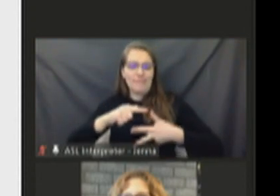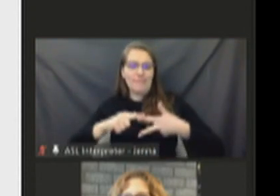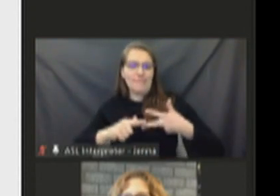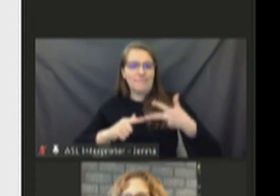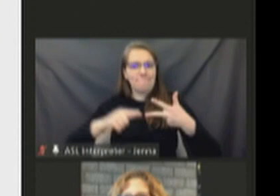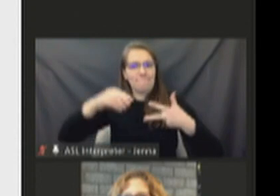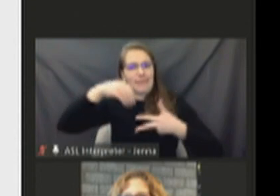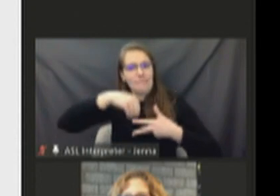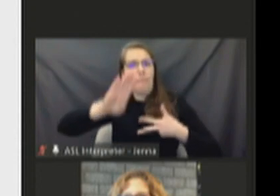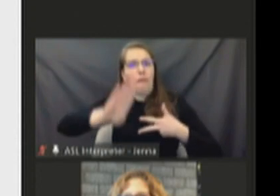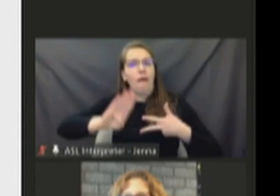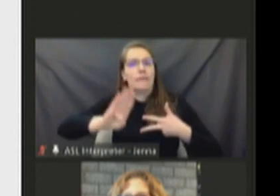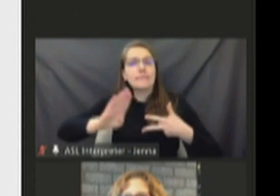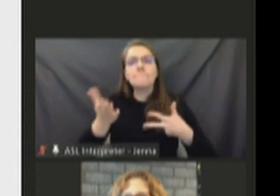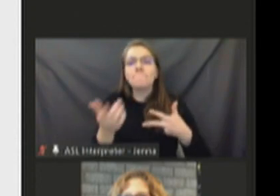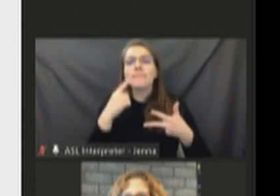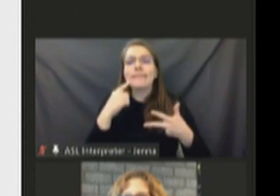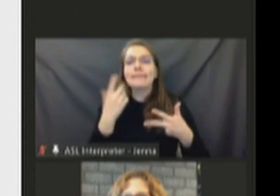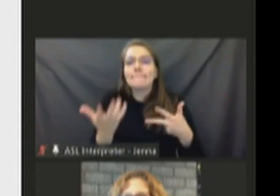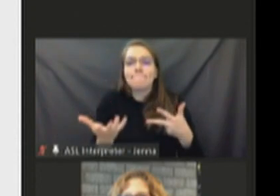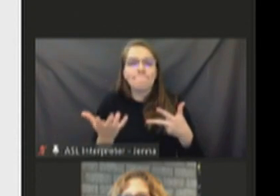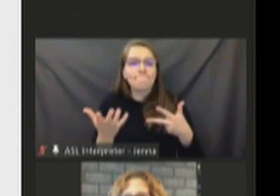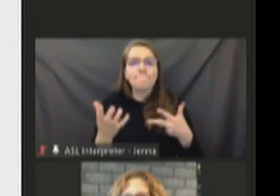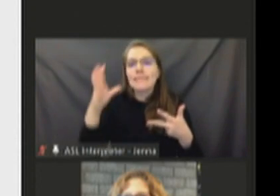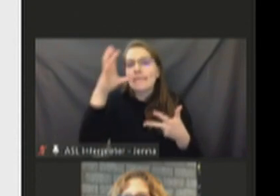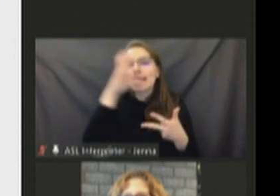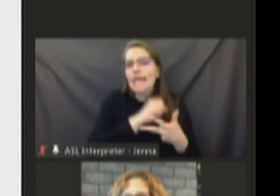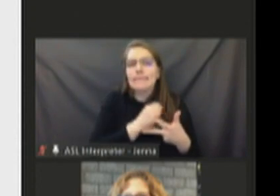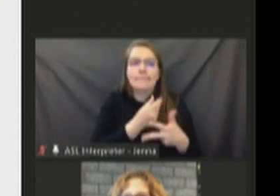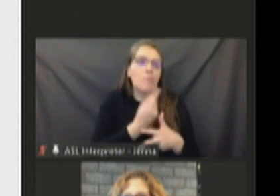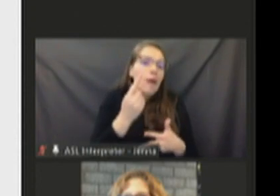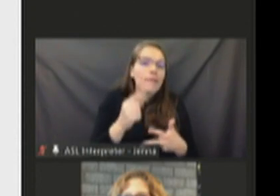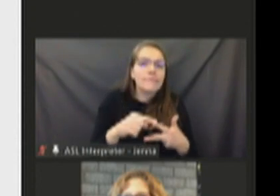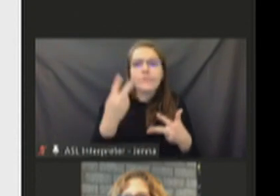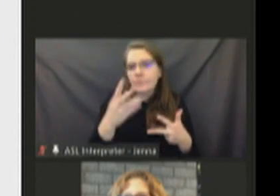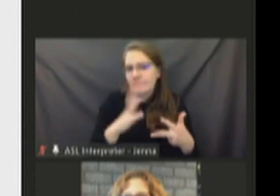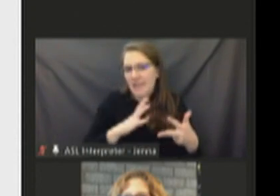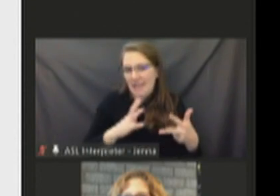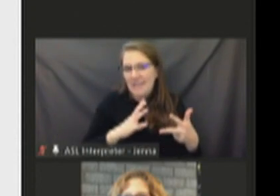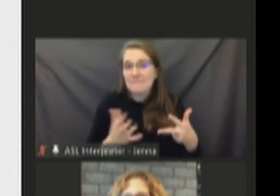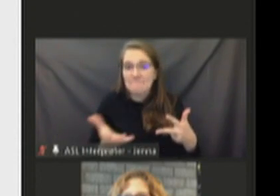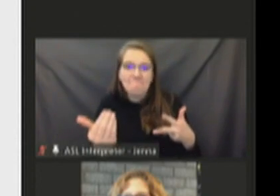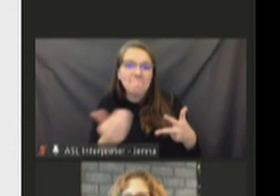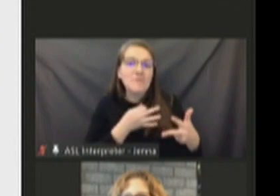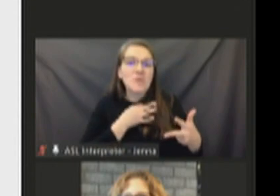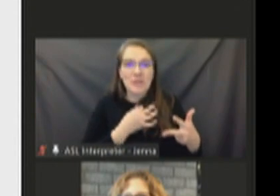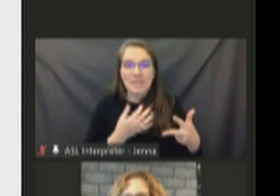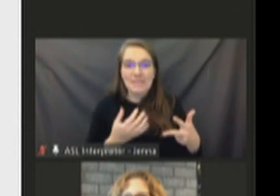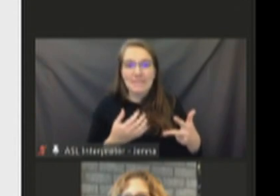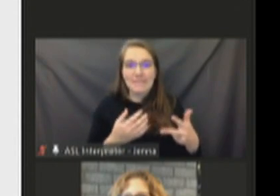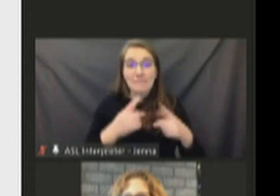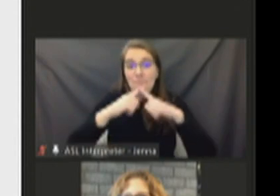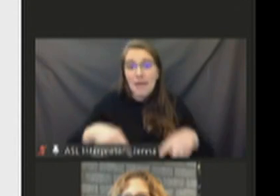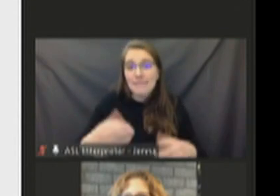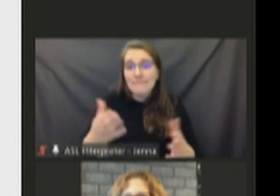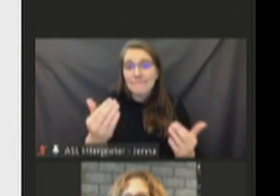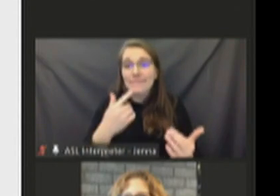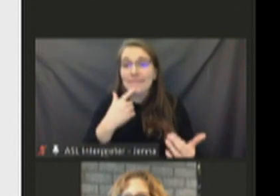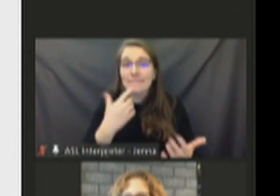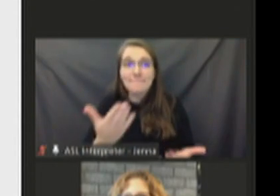Boston? And feel free to just guess 1 or 2. I'm happy to hear. And feel free to unmute yourself.